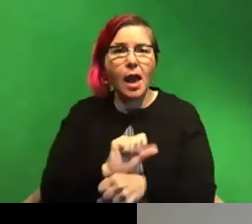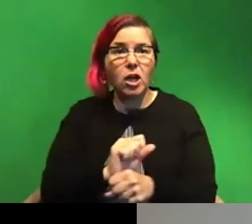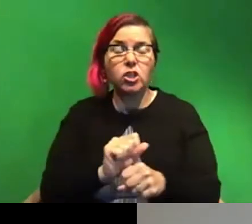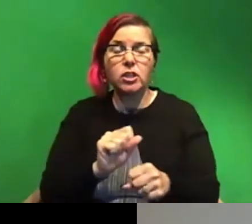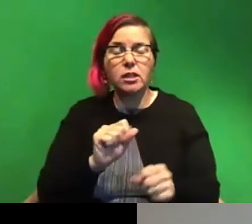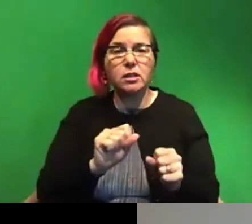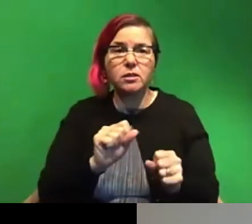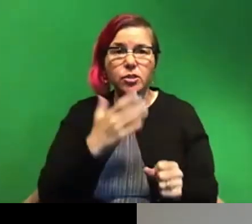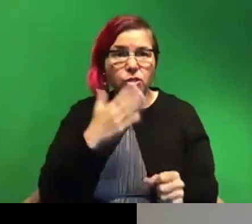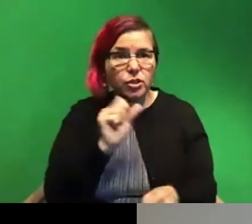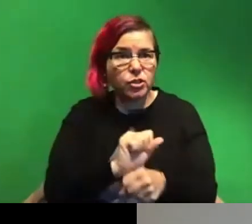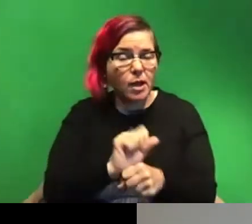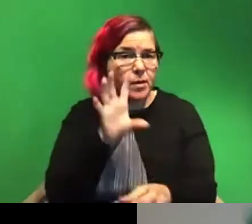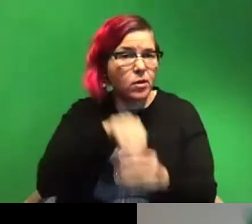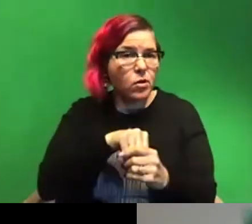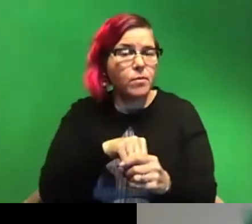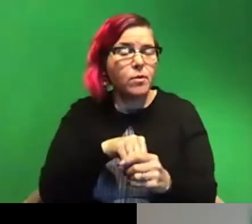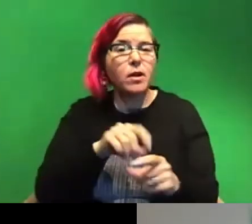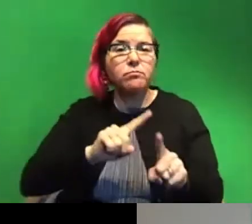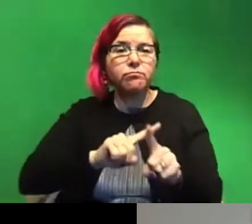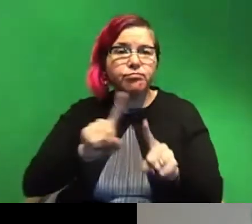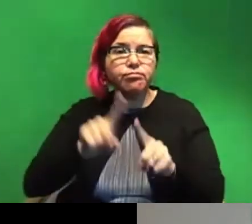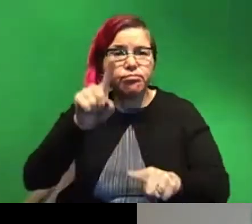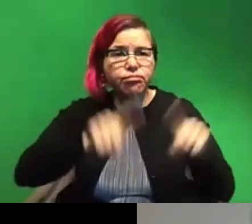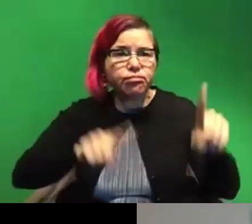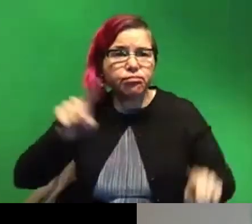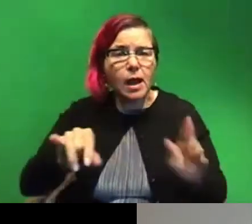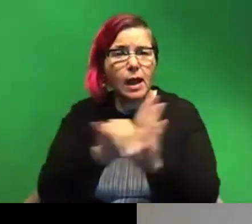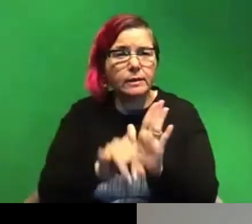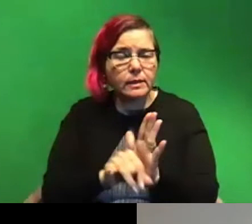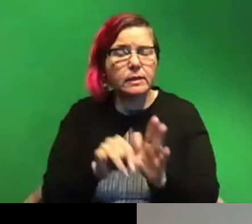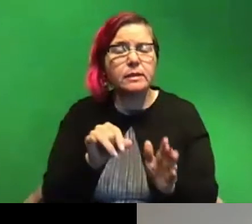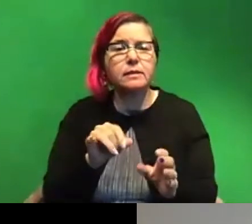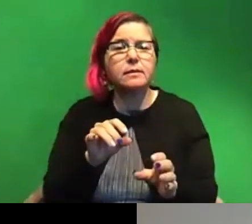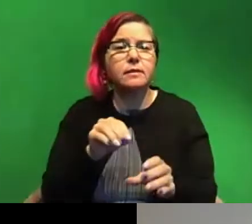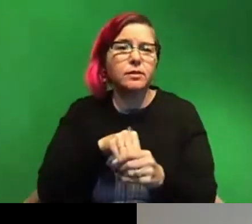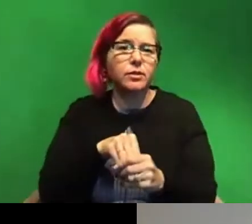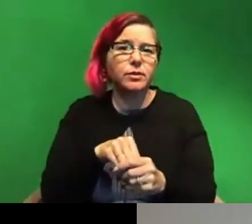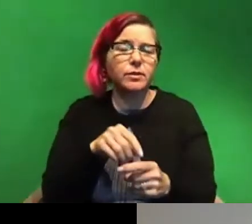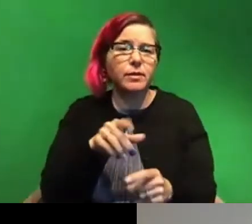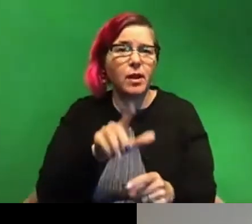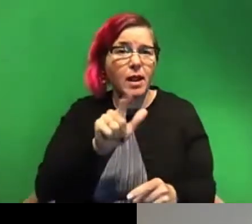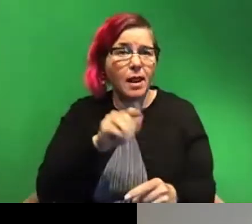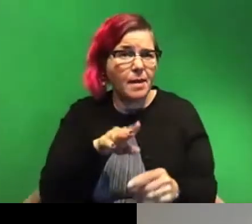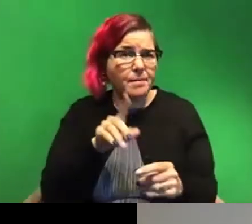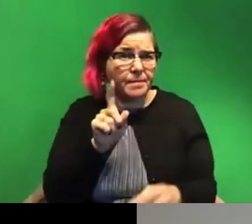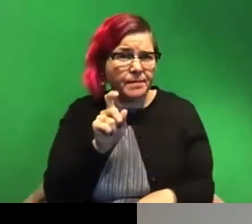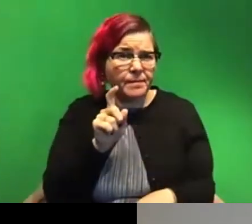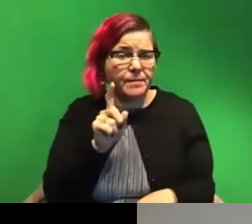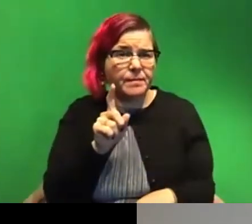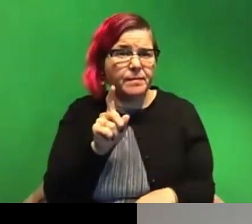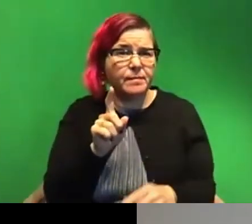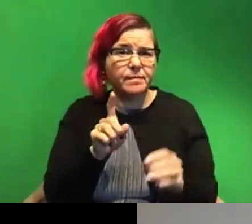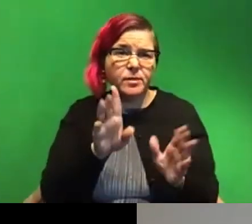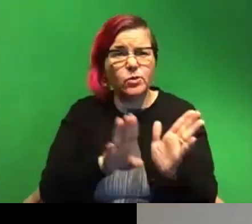of incorporating many different identities into this like lab, basically development